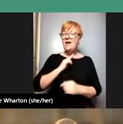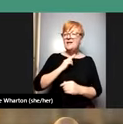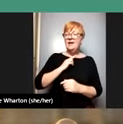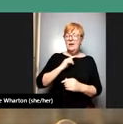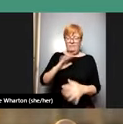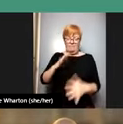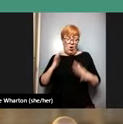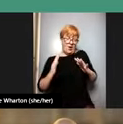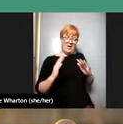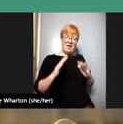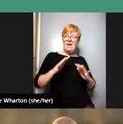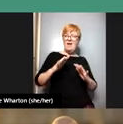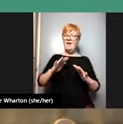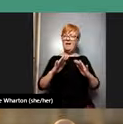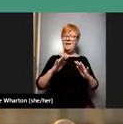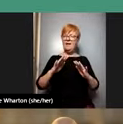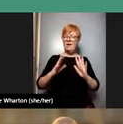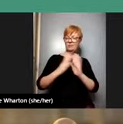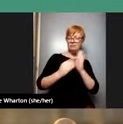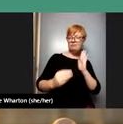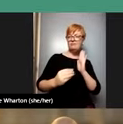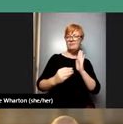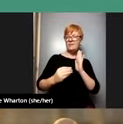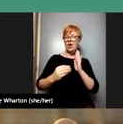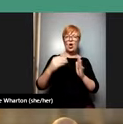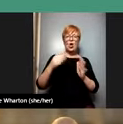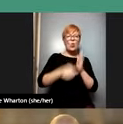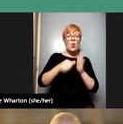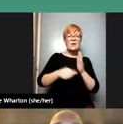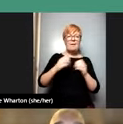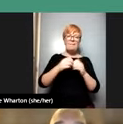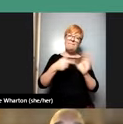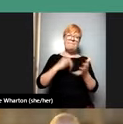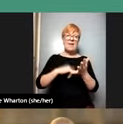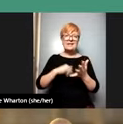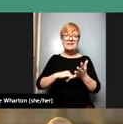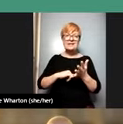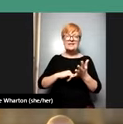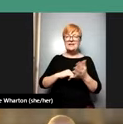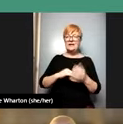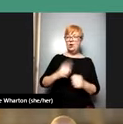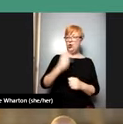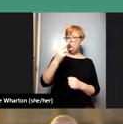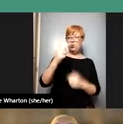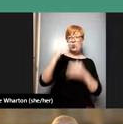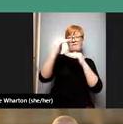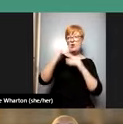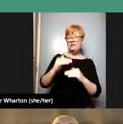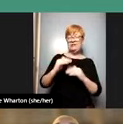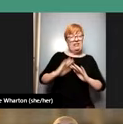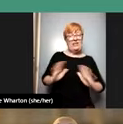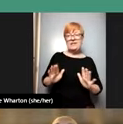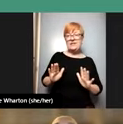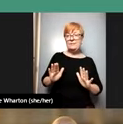the wood bass, the rattle of the cornbird's throat. Two verses is all he sings. The wind on the